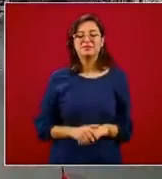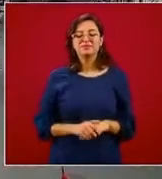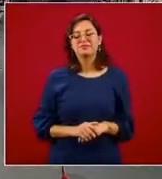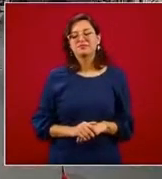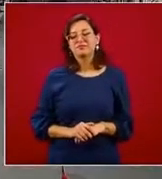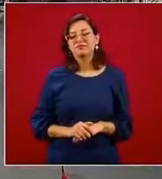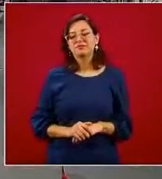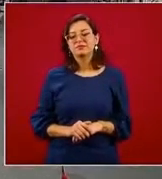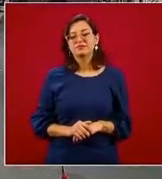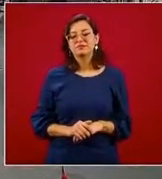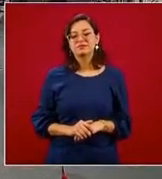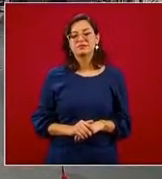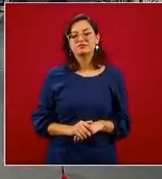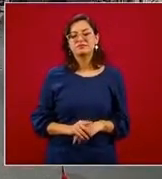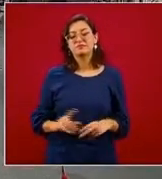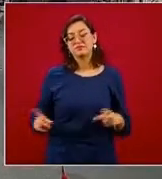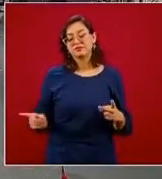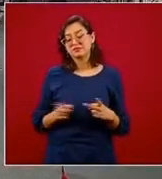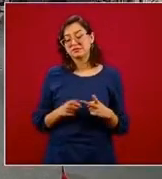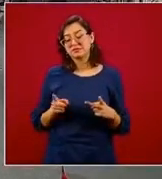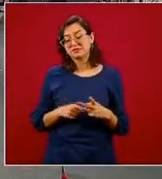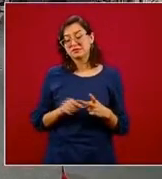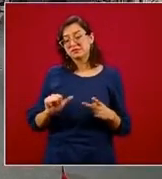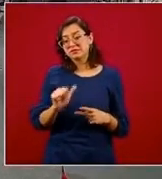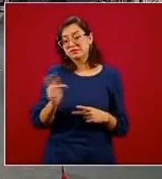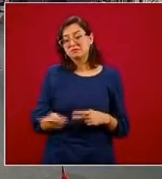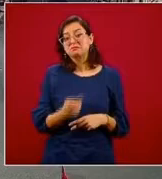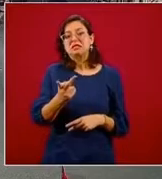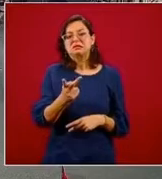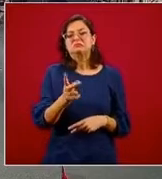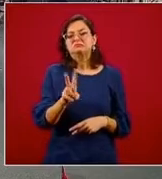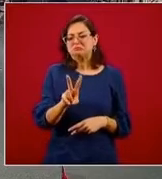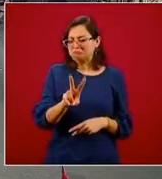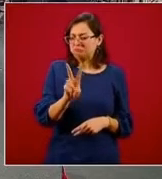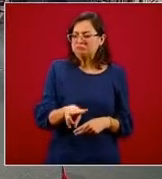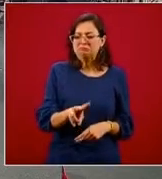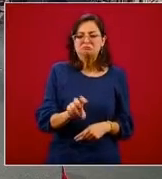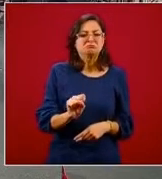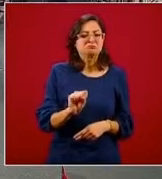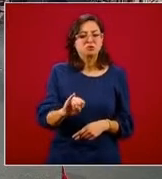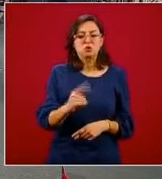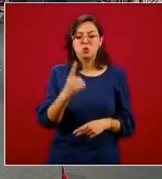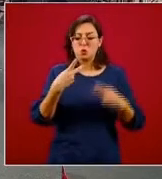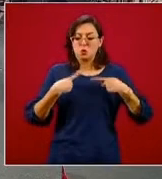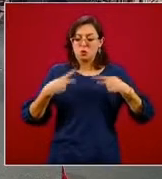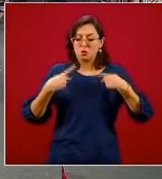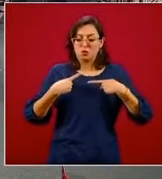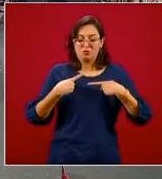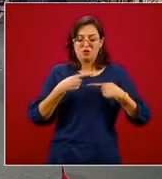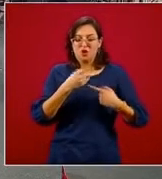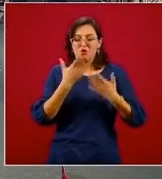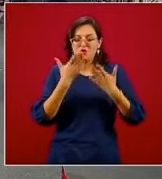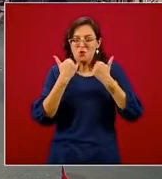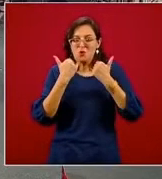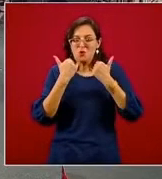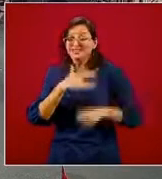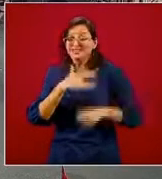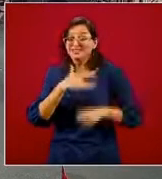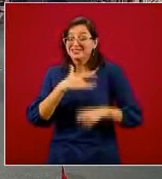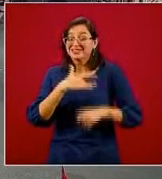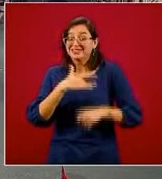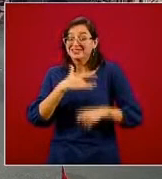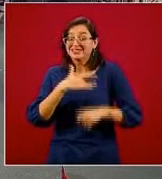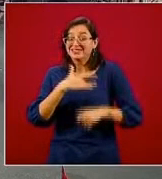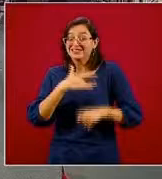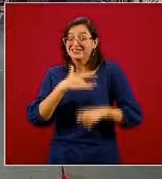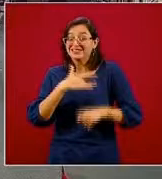otra pregunta, Yes, comentar que and sí, with regard to your other efectivamente, question, poder diagnosticar a una being able persona to sintomática diagnose someone es who un is reto. De hecho,